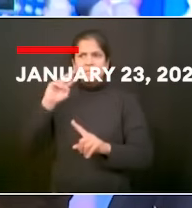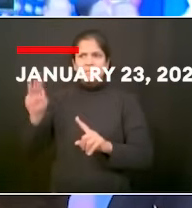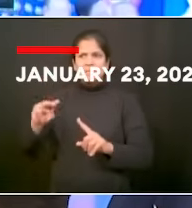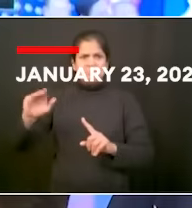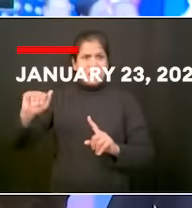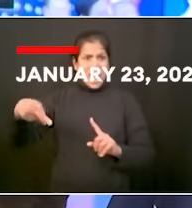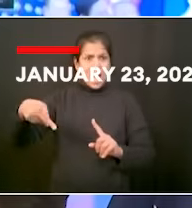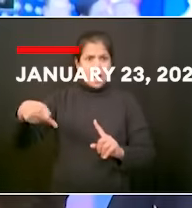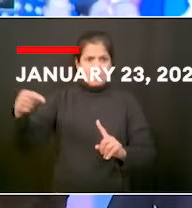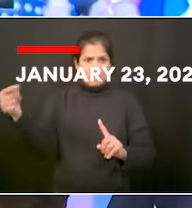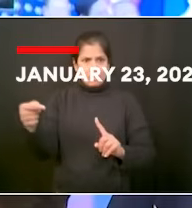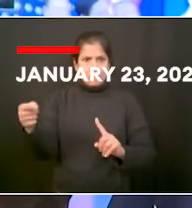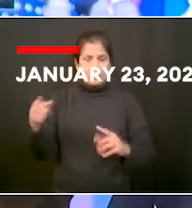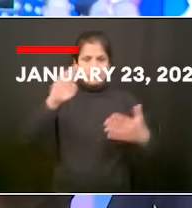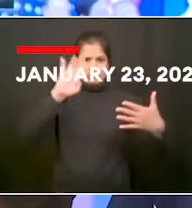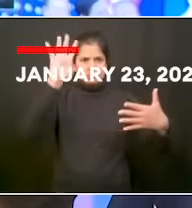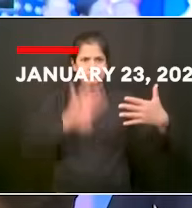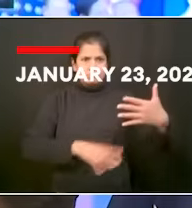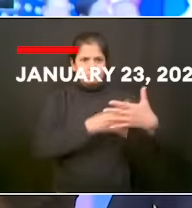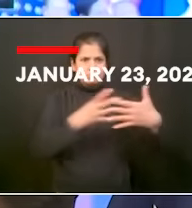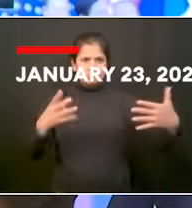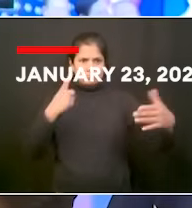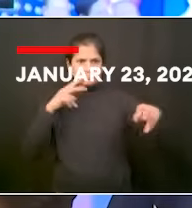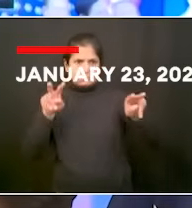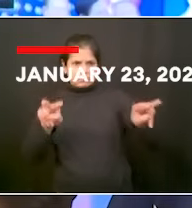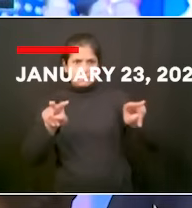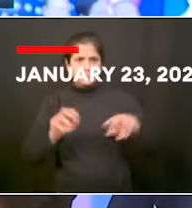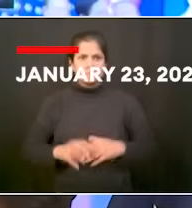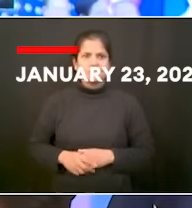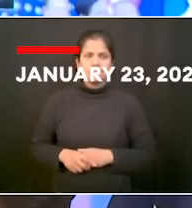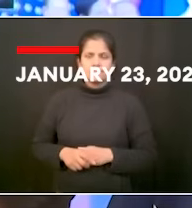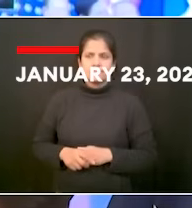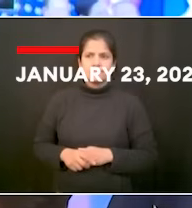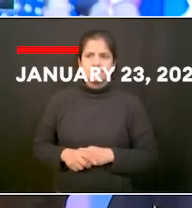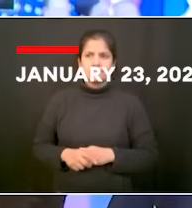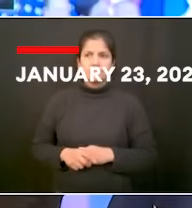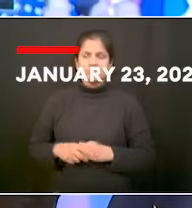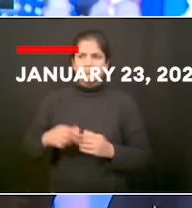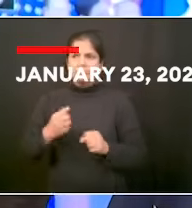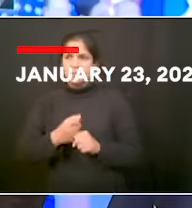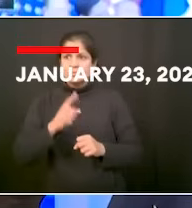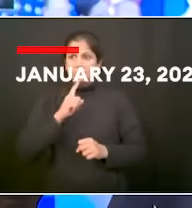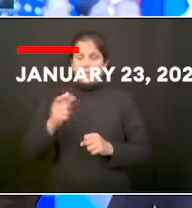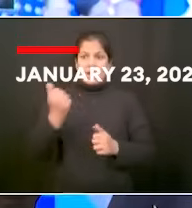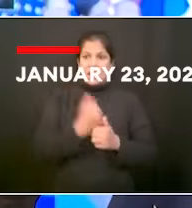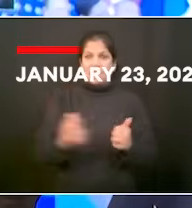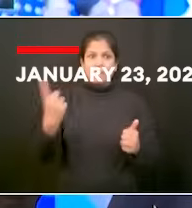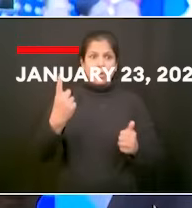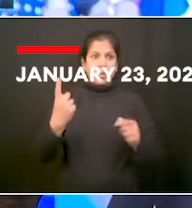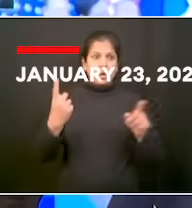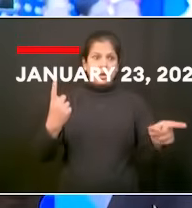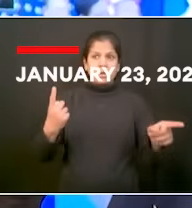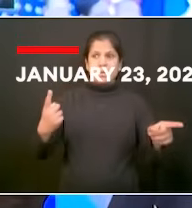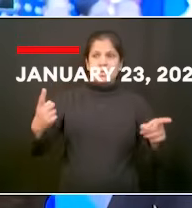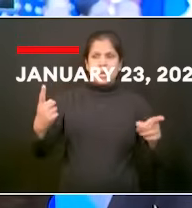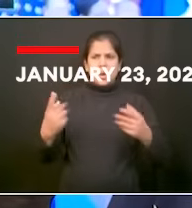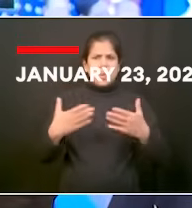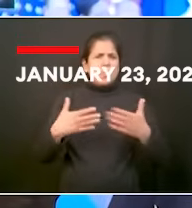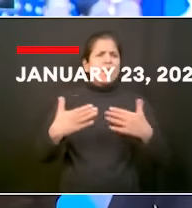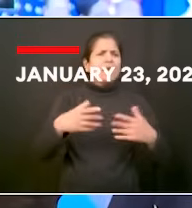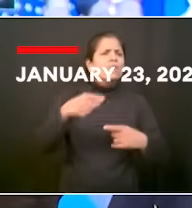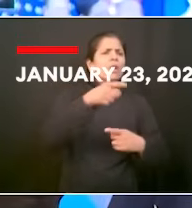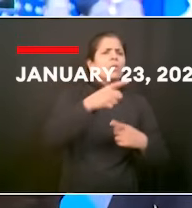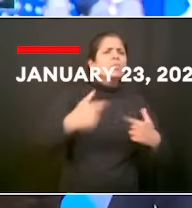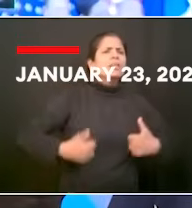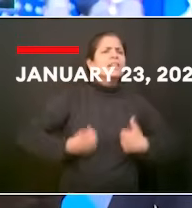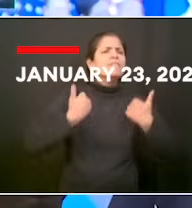2.0. And this is to ensure that no New Yorker is made to feel that depending on the zip code or their neighborhood, they're going to receive a different level of